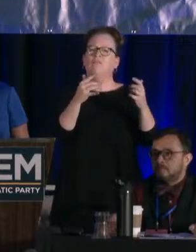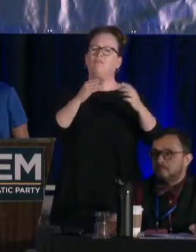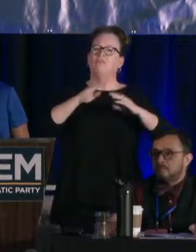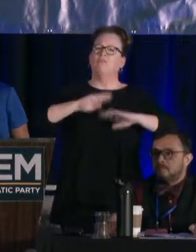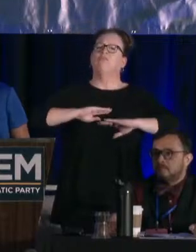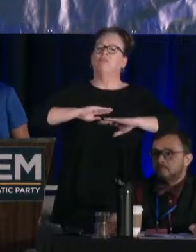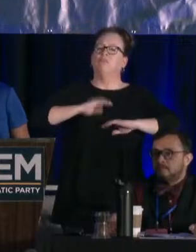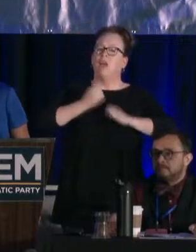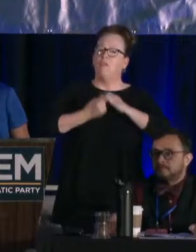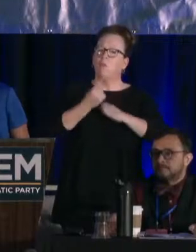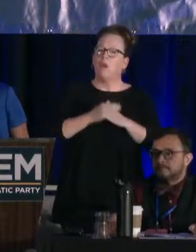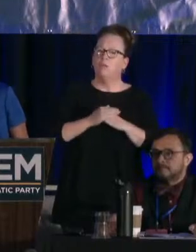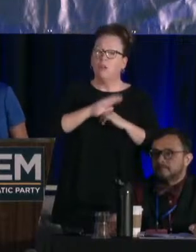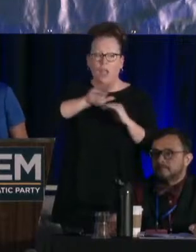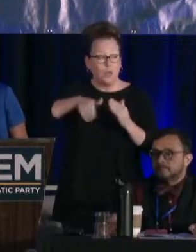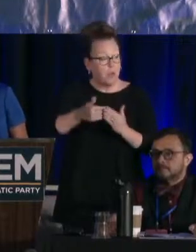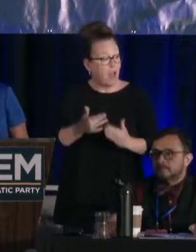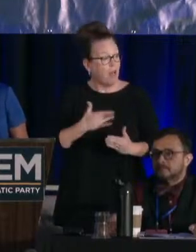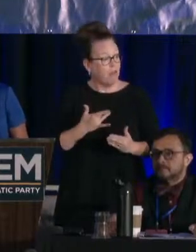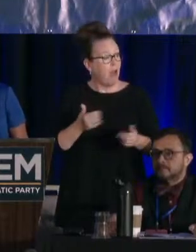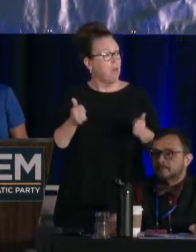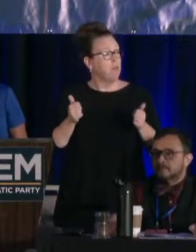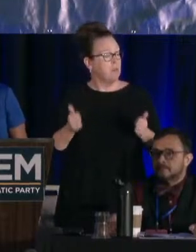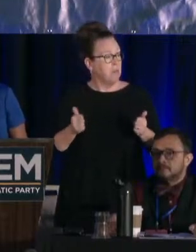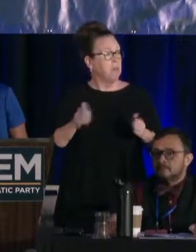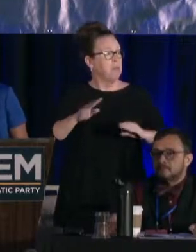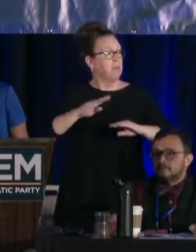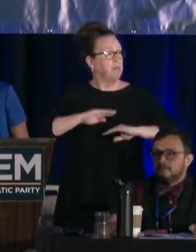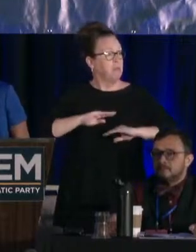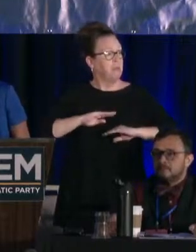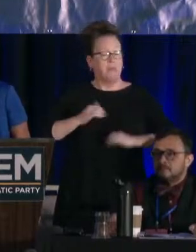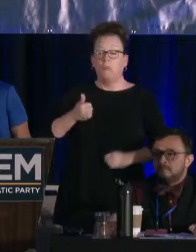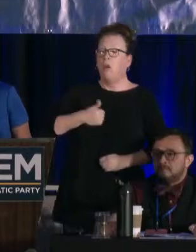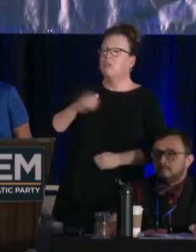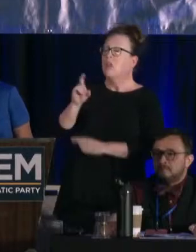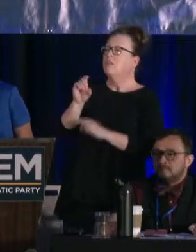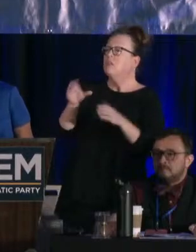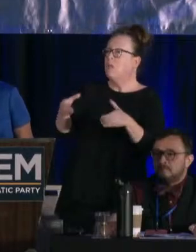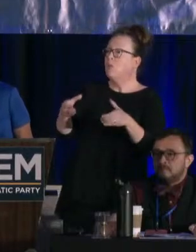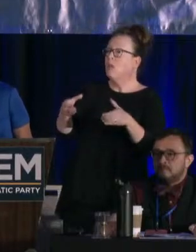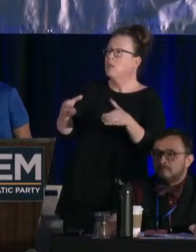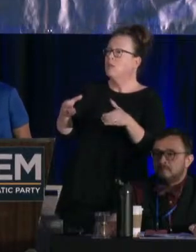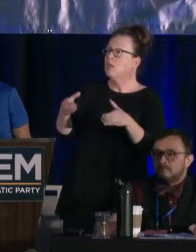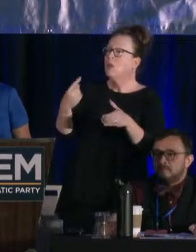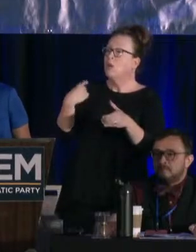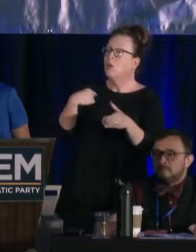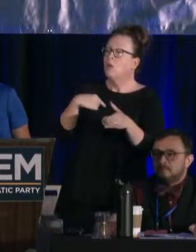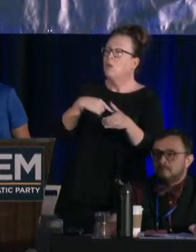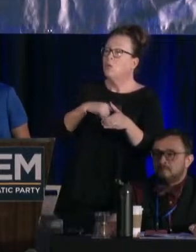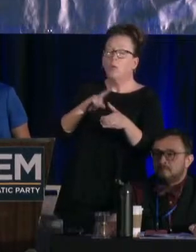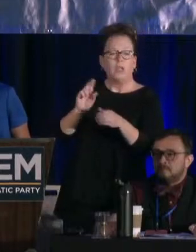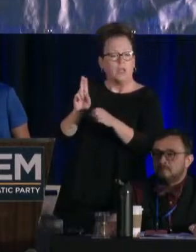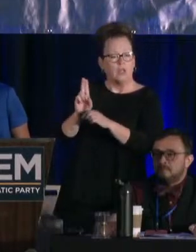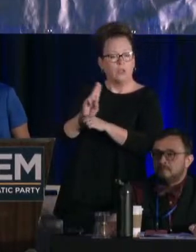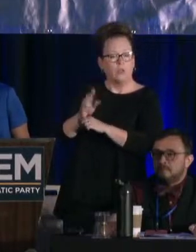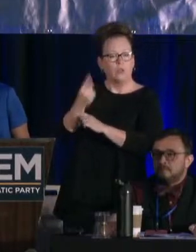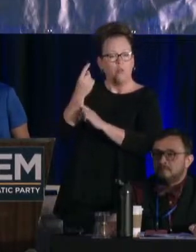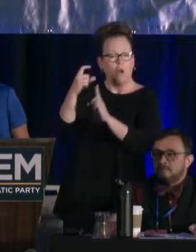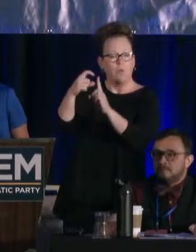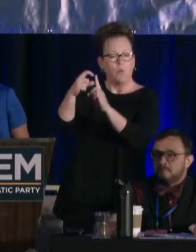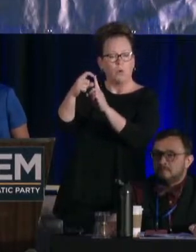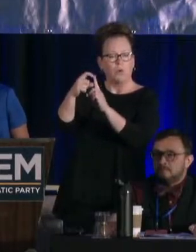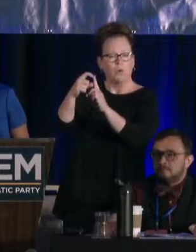were all pleased that as Democrats, we spoke with one word,